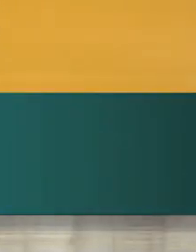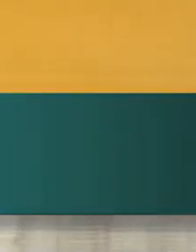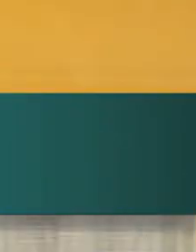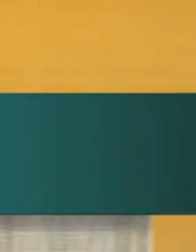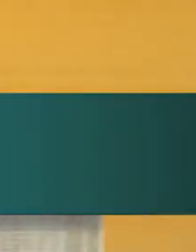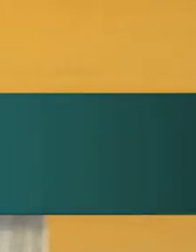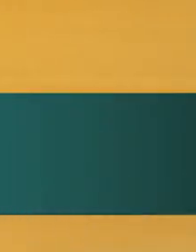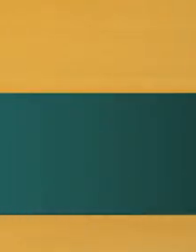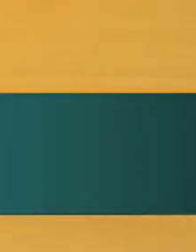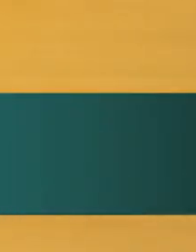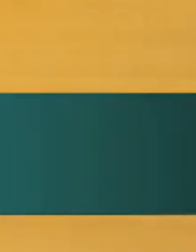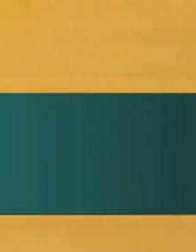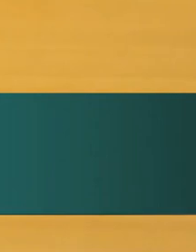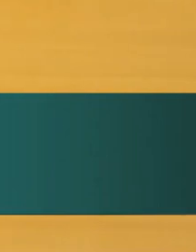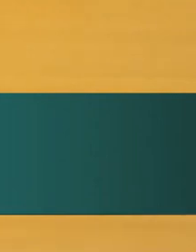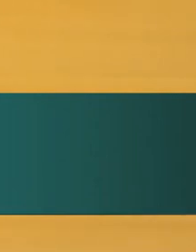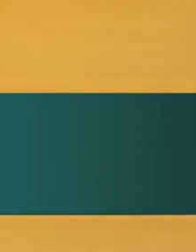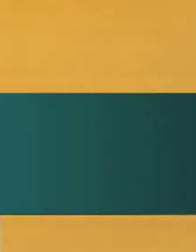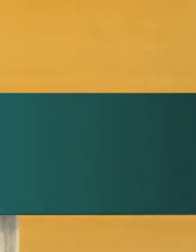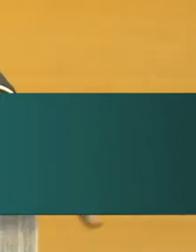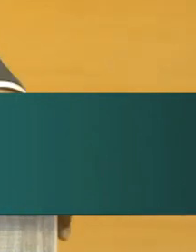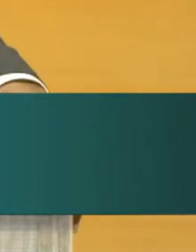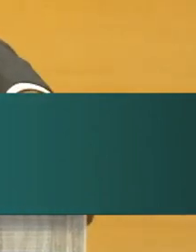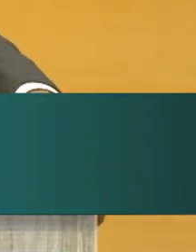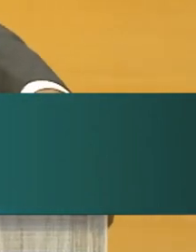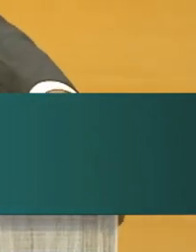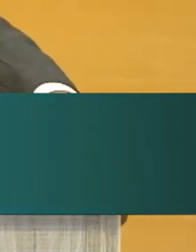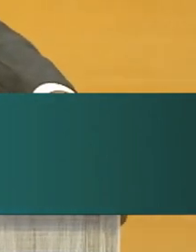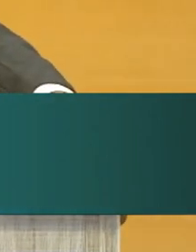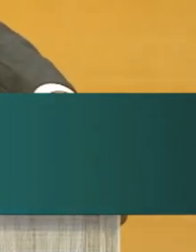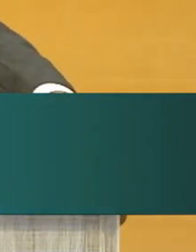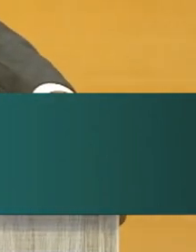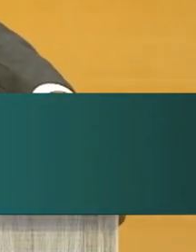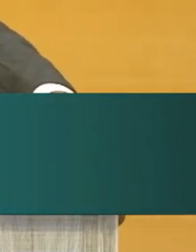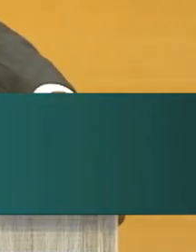become obedient to the heavenly vision. In